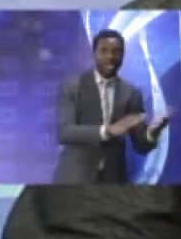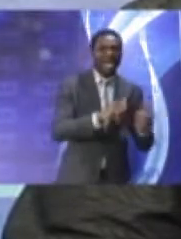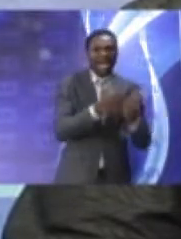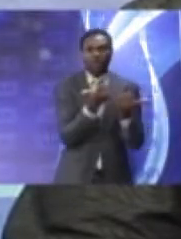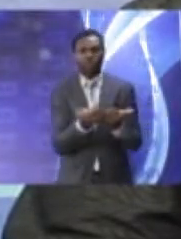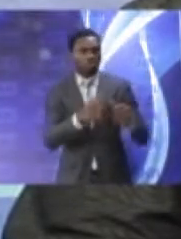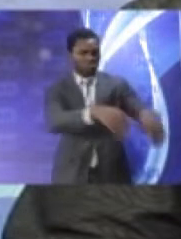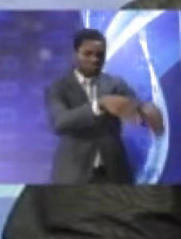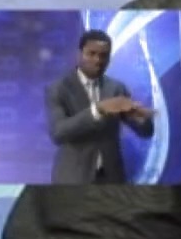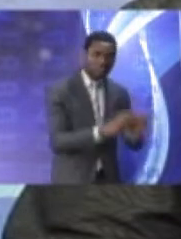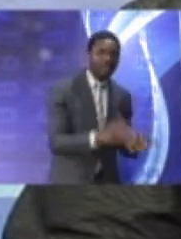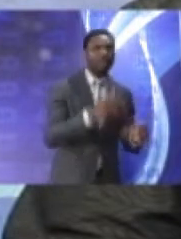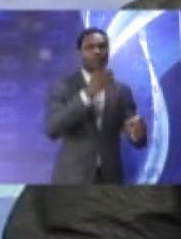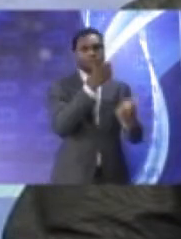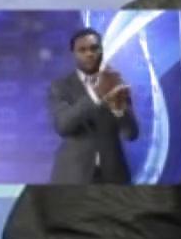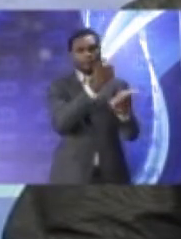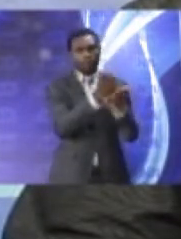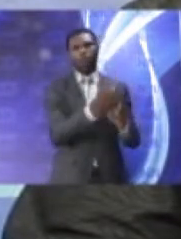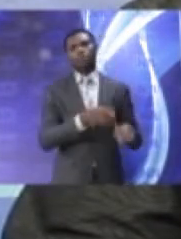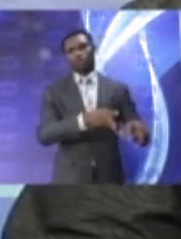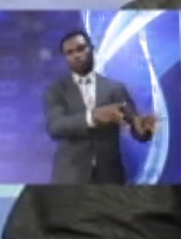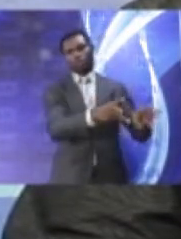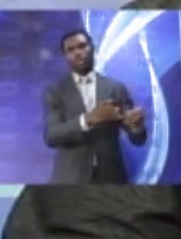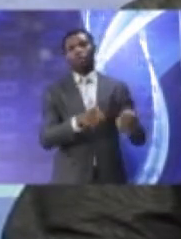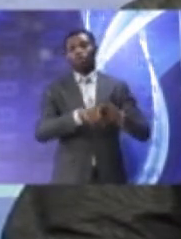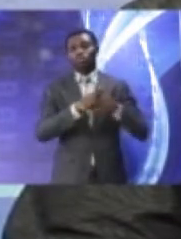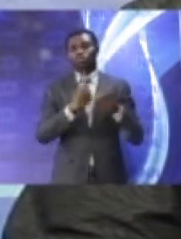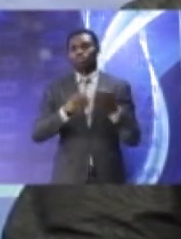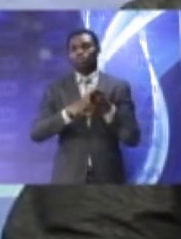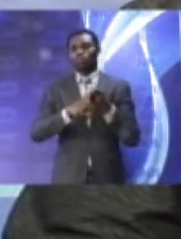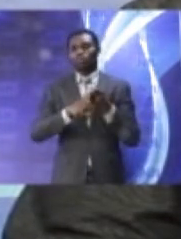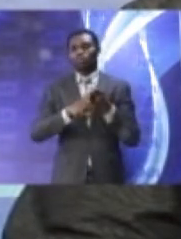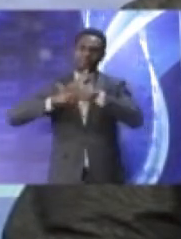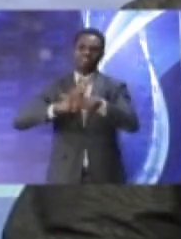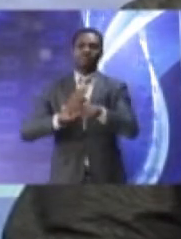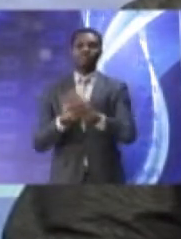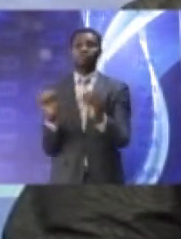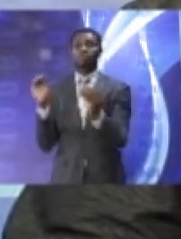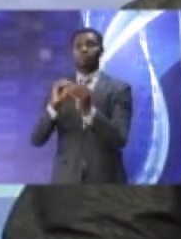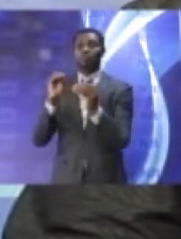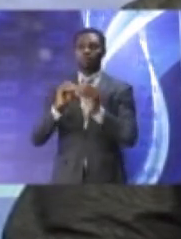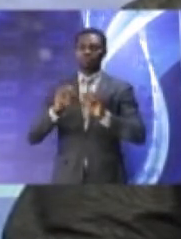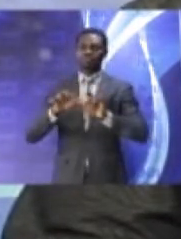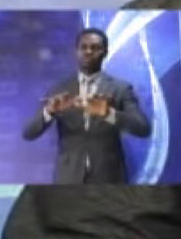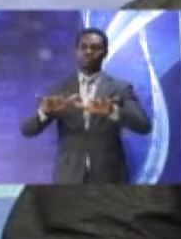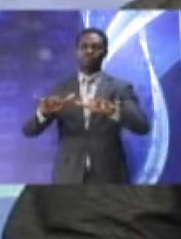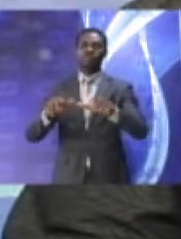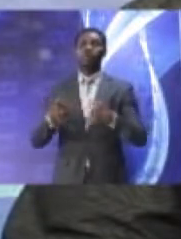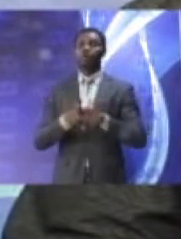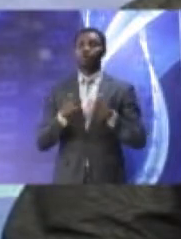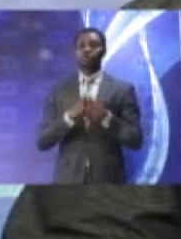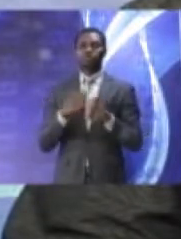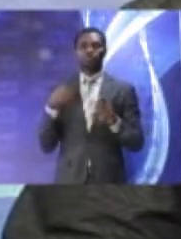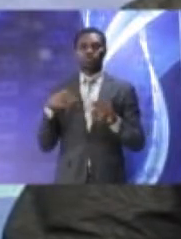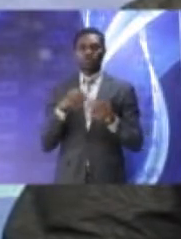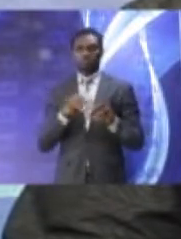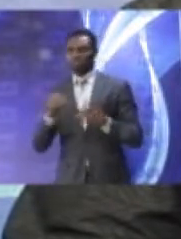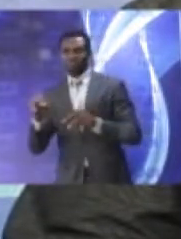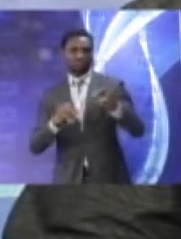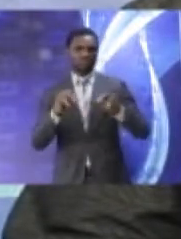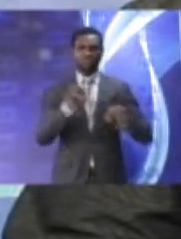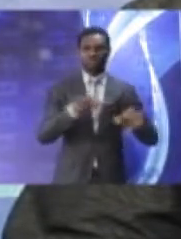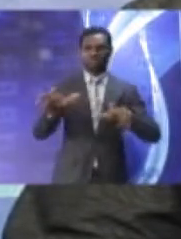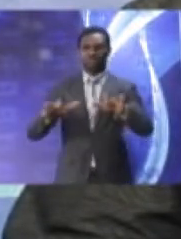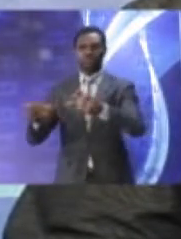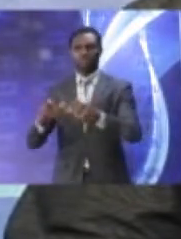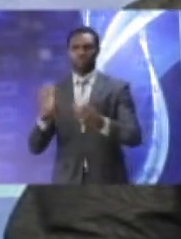and how to prevent further spread. Okay. Also to restrict movement restrictions so as to